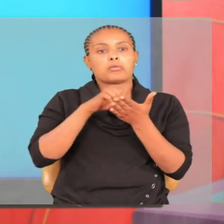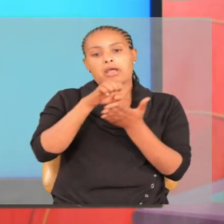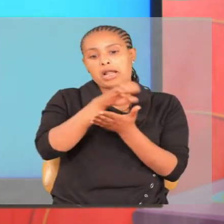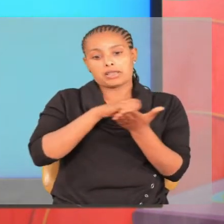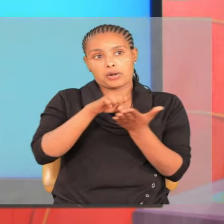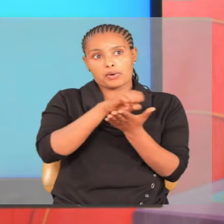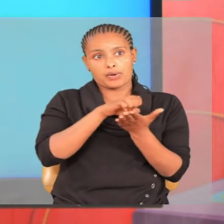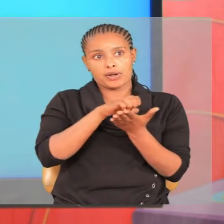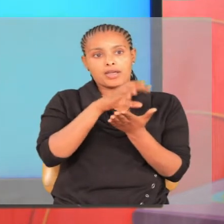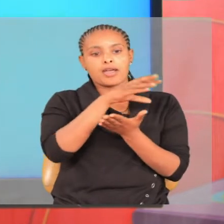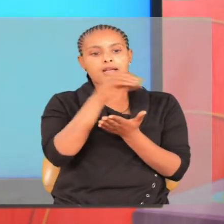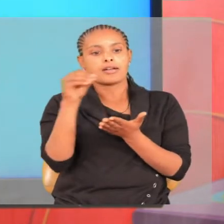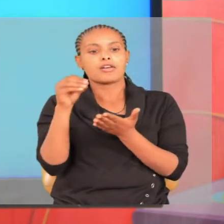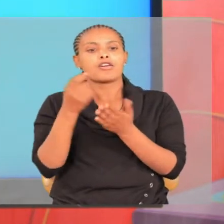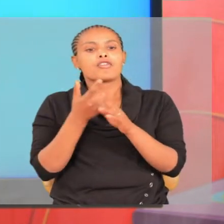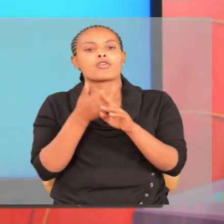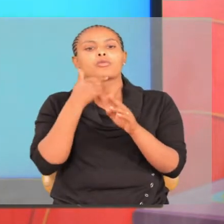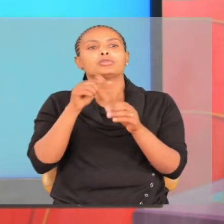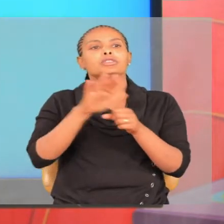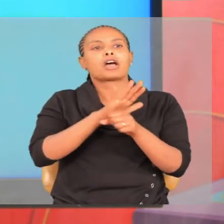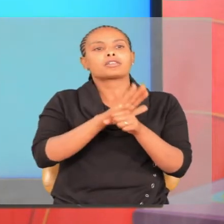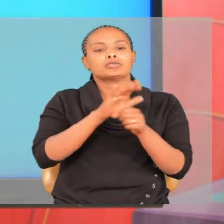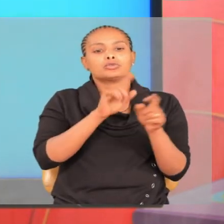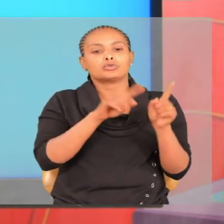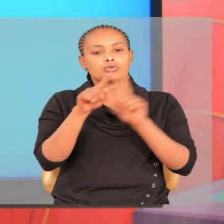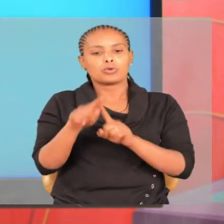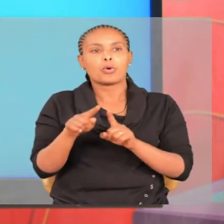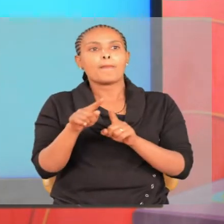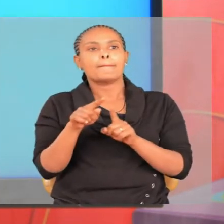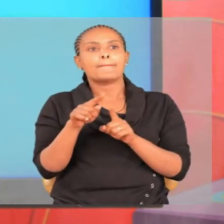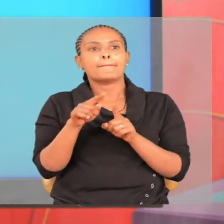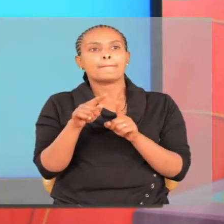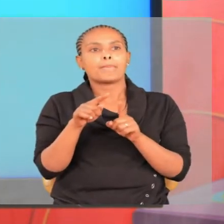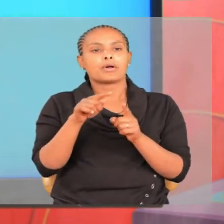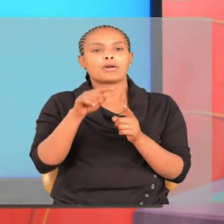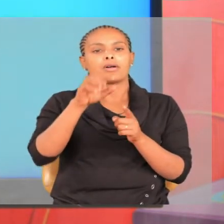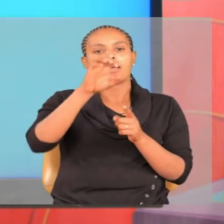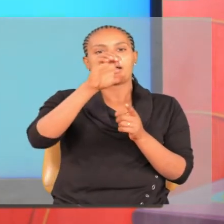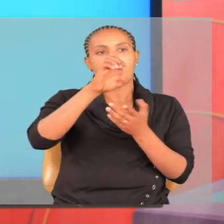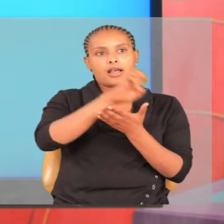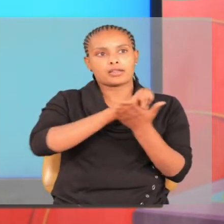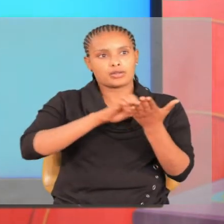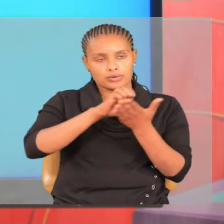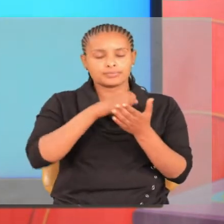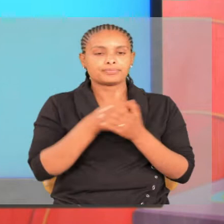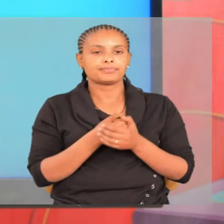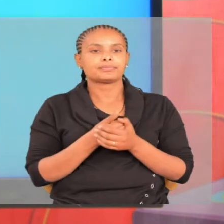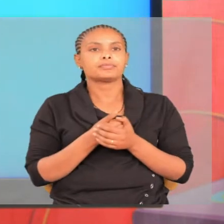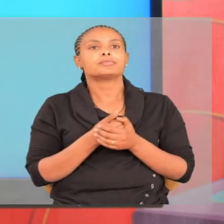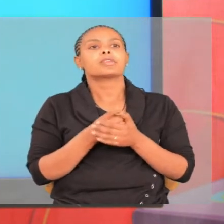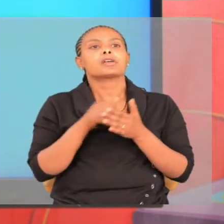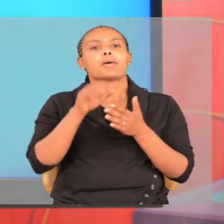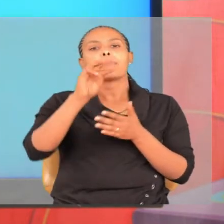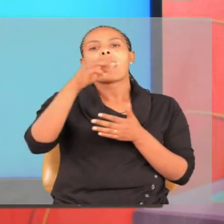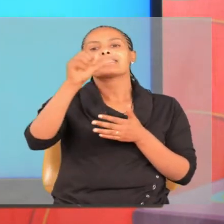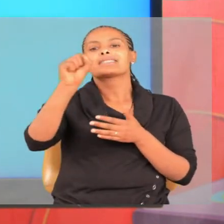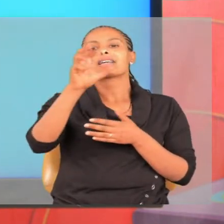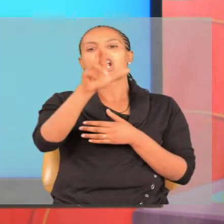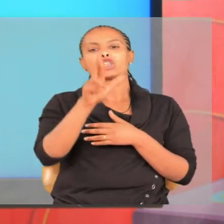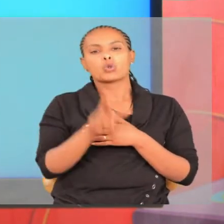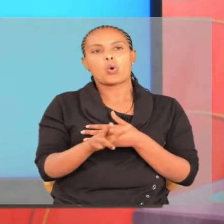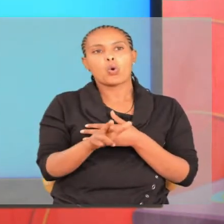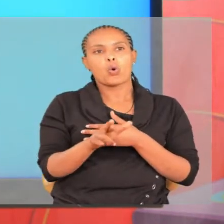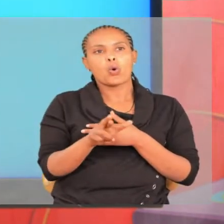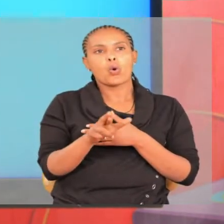electron and from charge to mass ratio of the electron. You see, charge to mass ratio of an